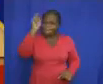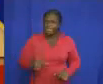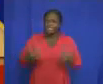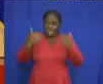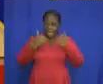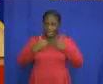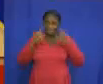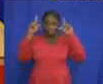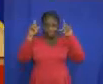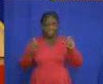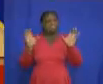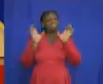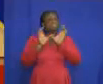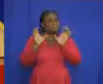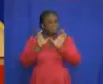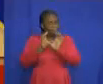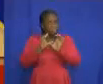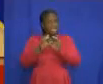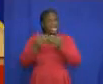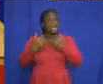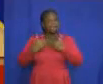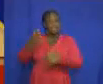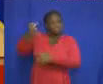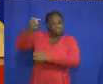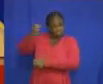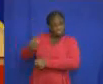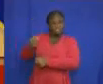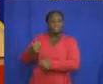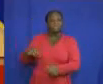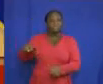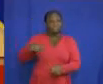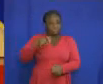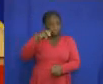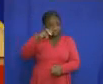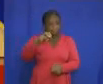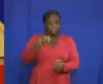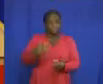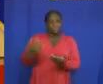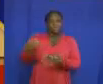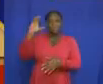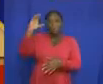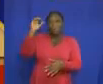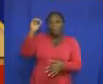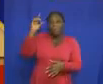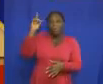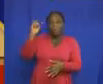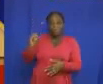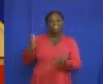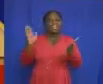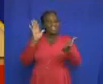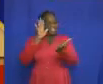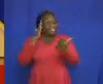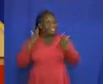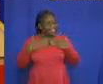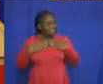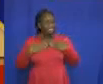or certificates bearing the trusted travel or biomass codes to be acceptable at KIA.